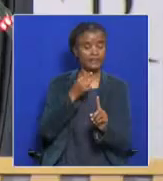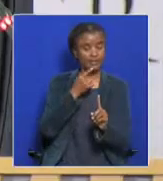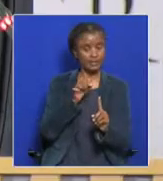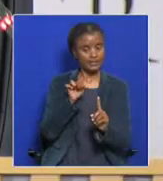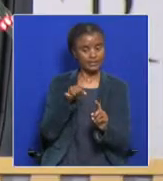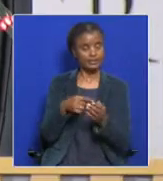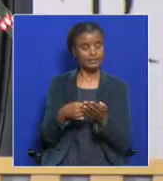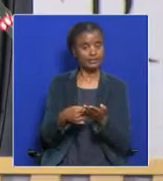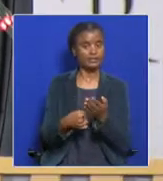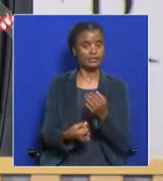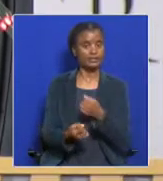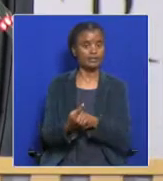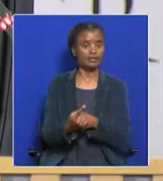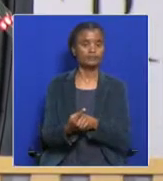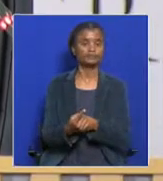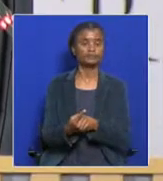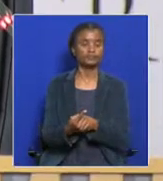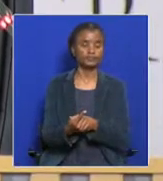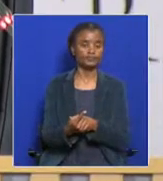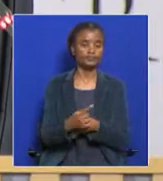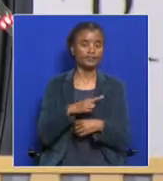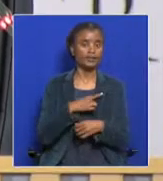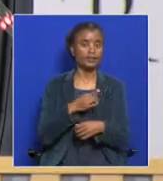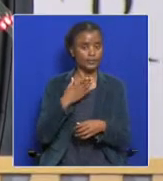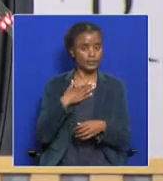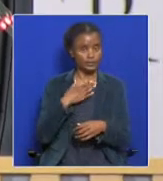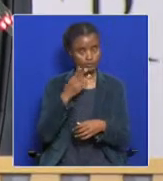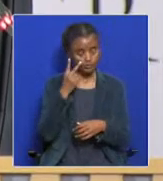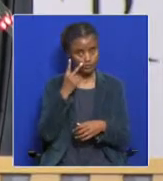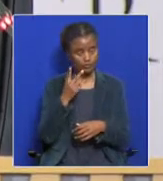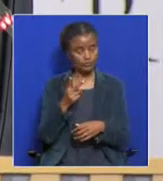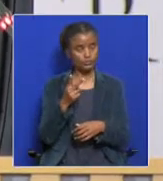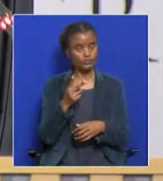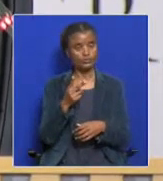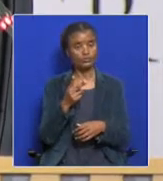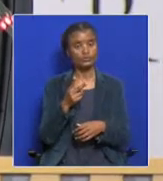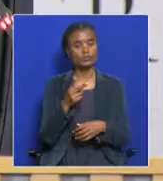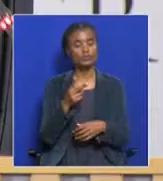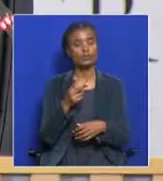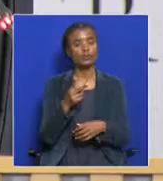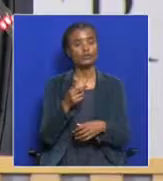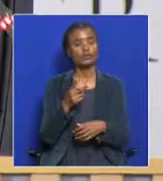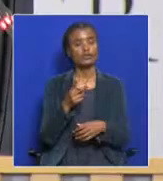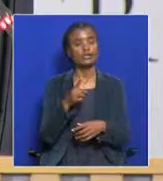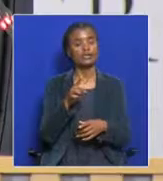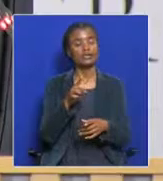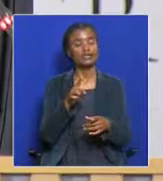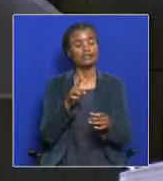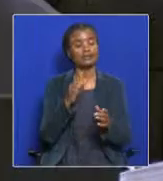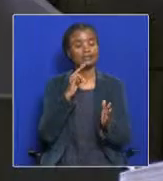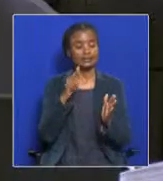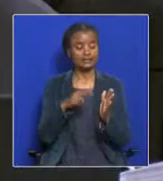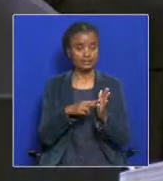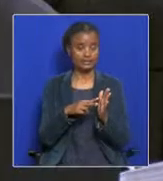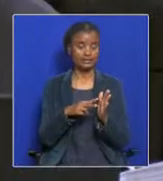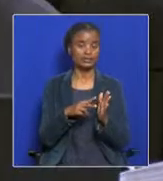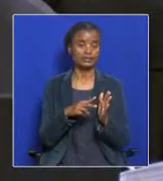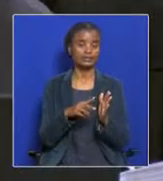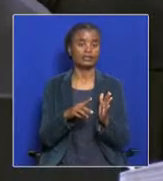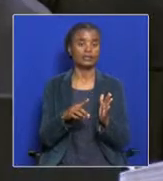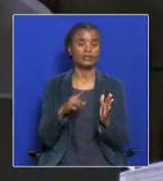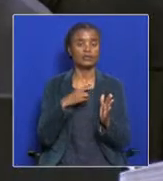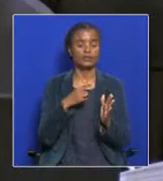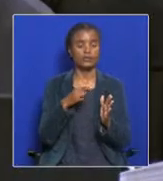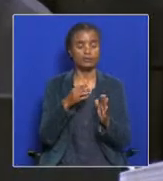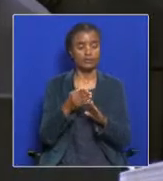wanted to draw it to your attention. I don't want you to comment, but I don't want you living here thinking, but we did have this discussion. Why